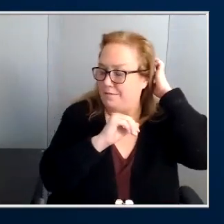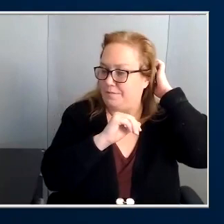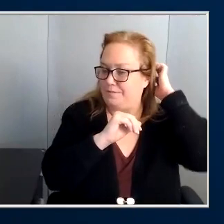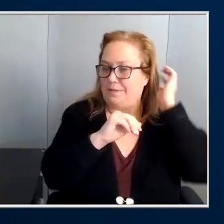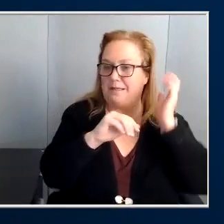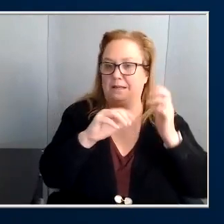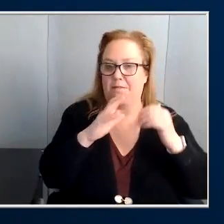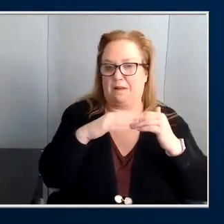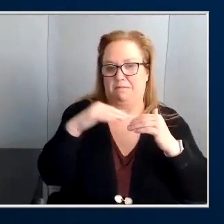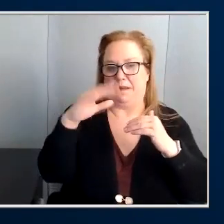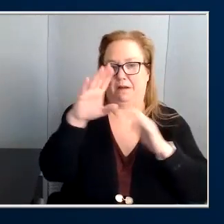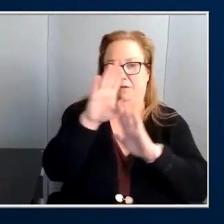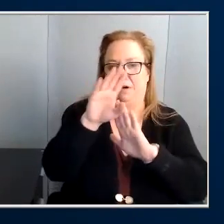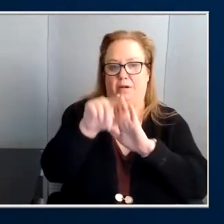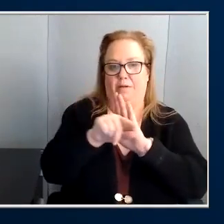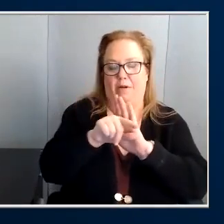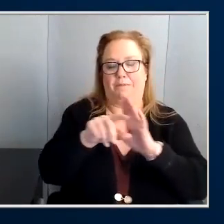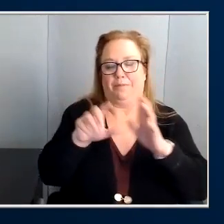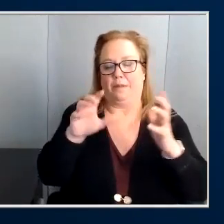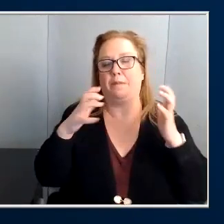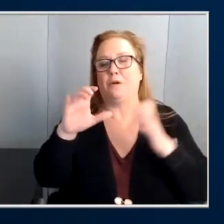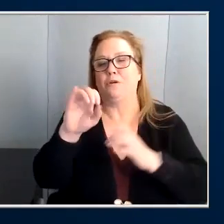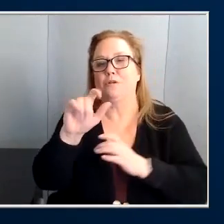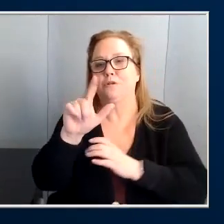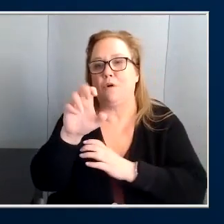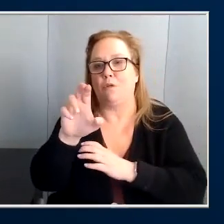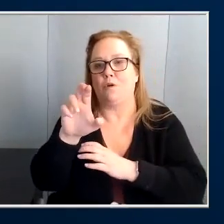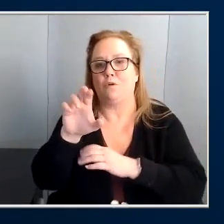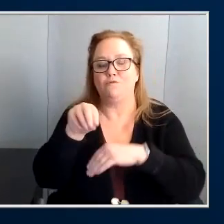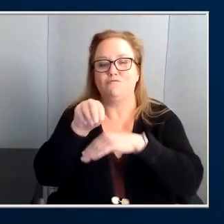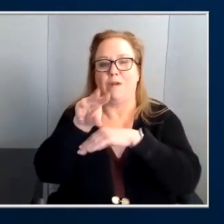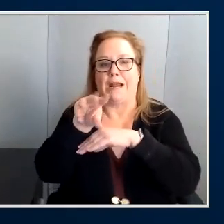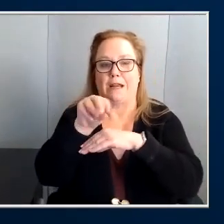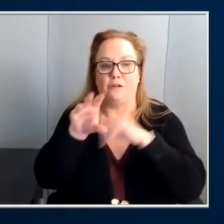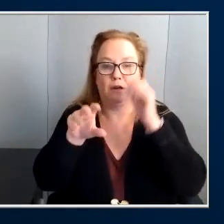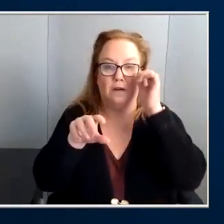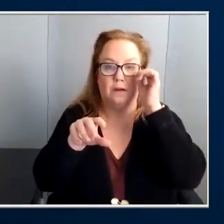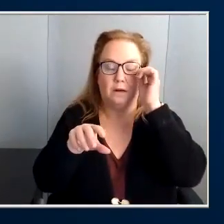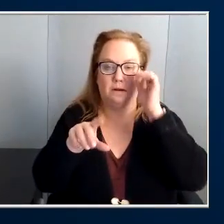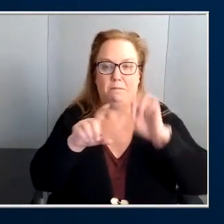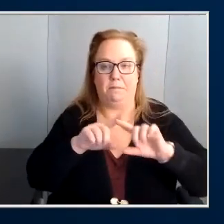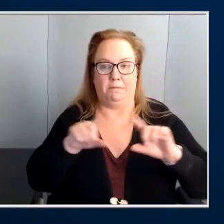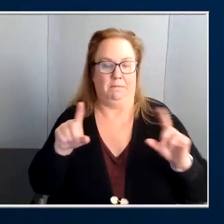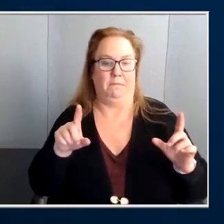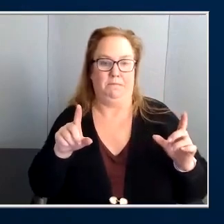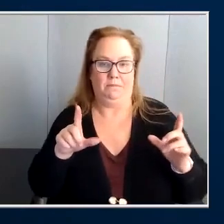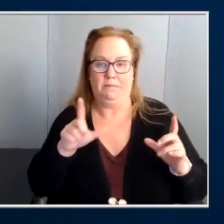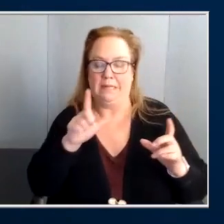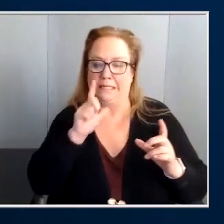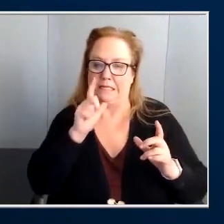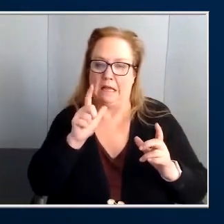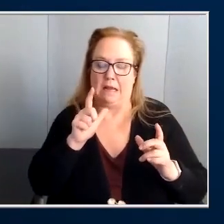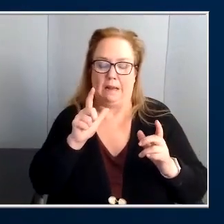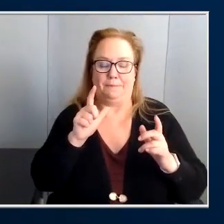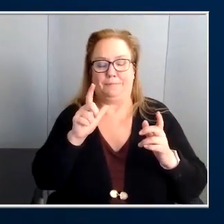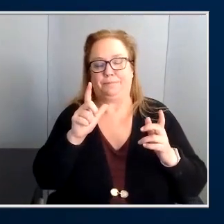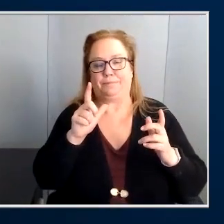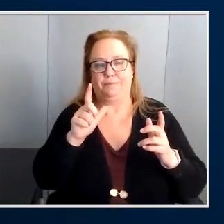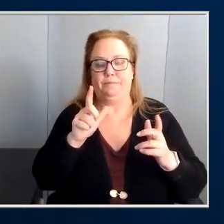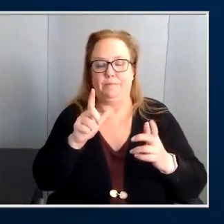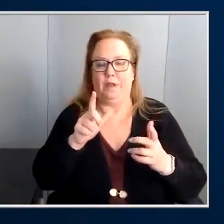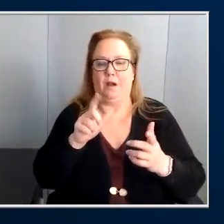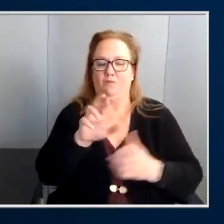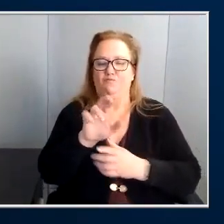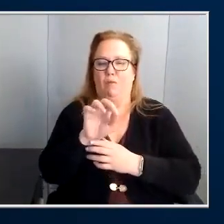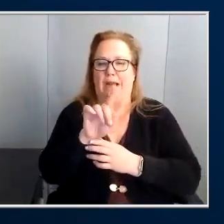what we usually get from solar radiation and so on. But it's not a meaningful tumor treatment type dose, nothing